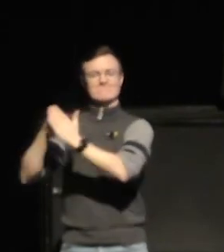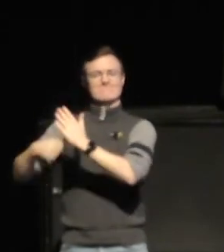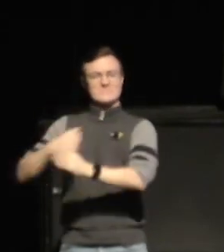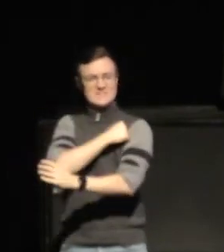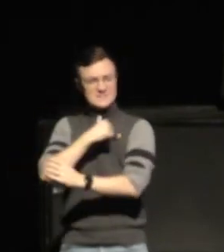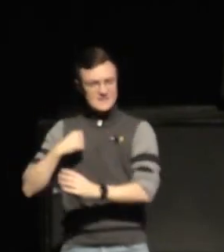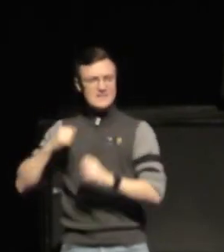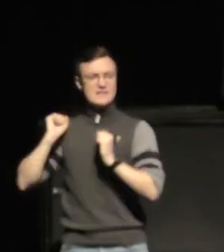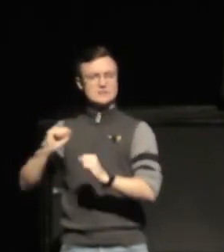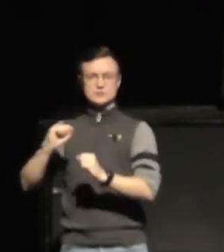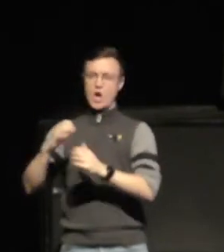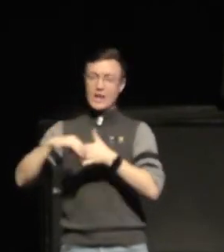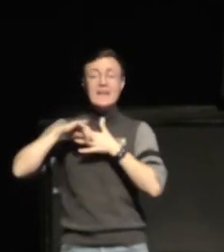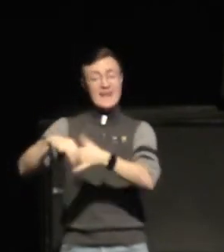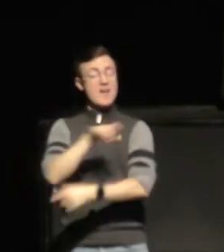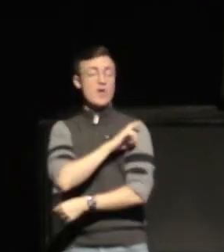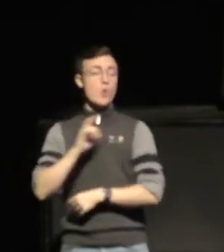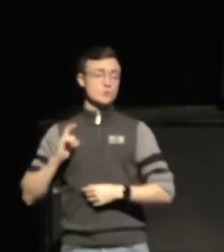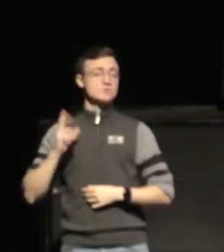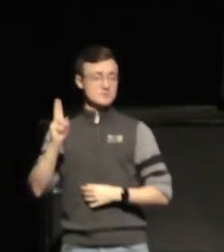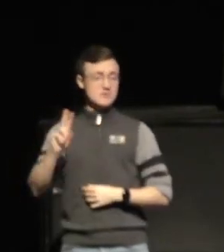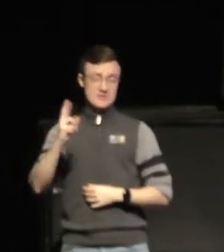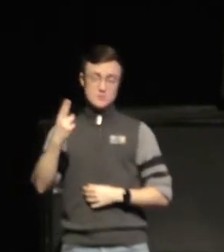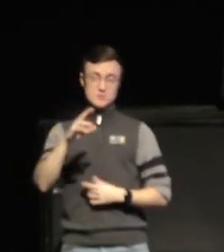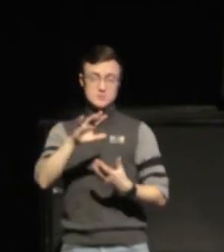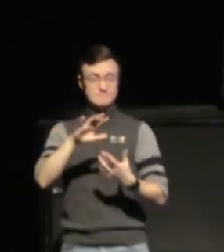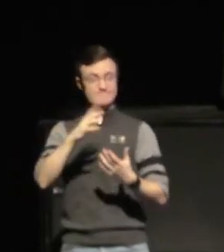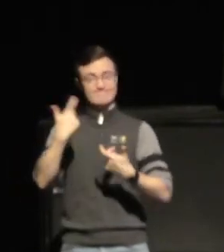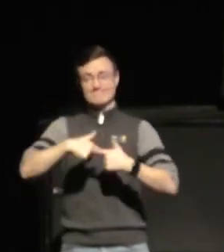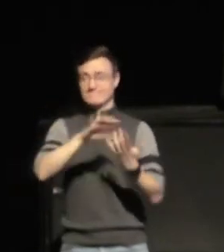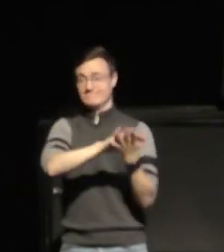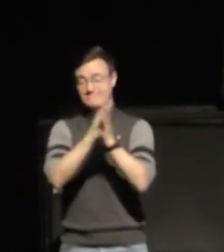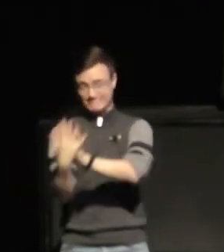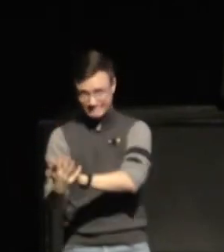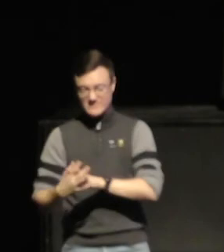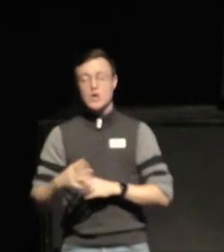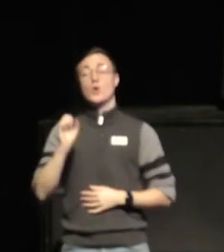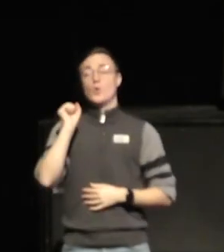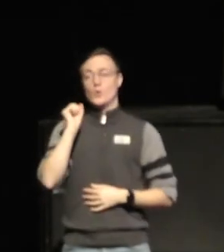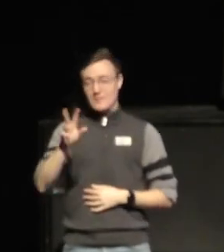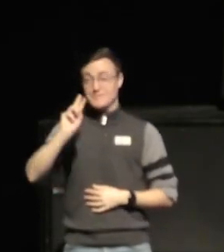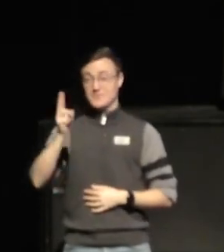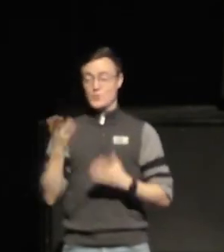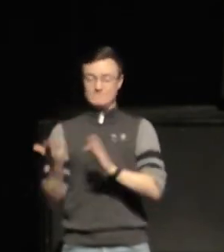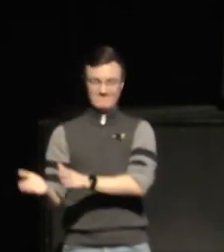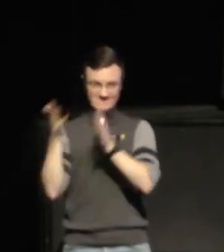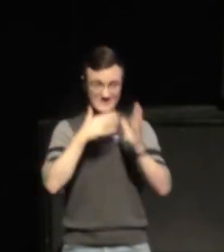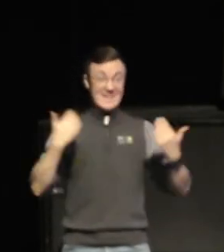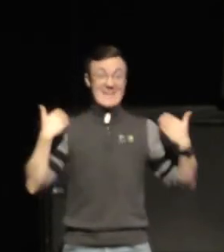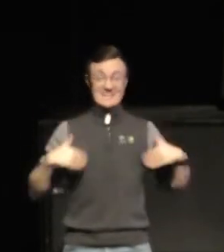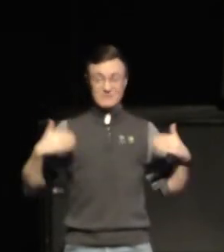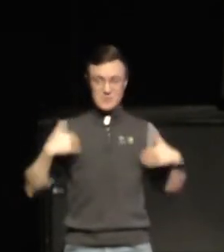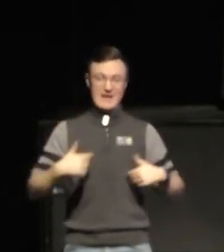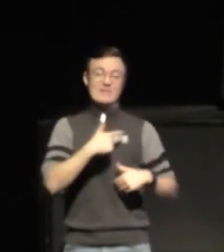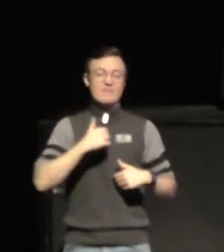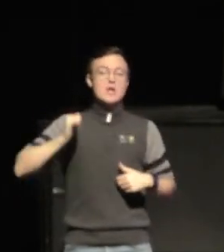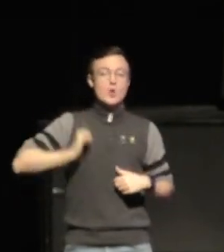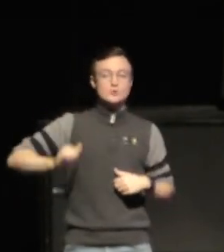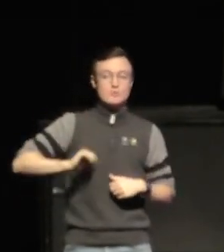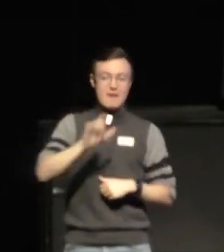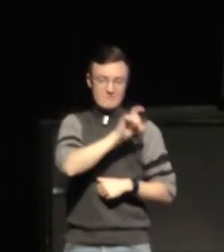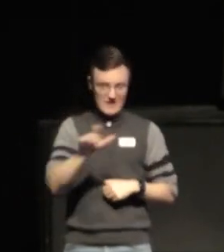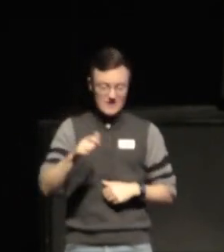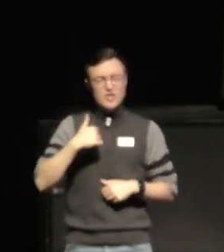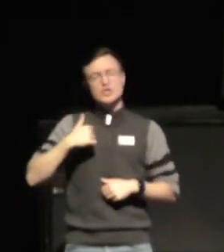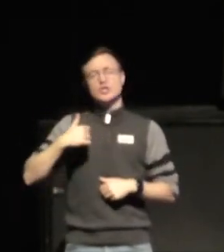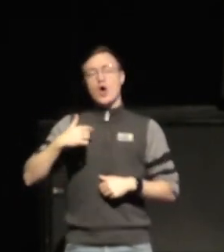them to take a lead in this big transformation. So finally, on to the consumers then. So I think what we need to do in our part of the world